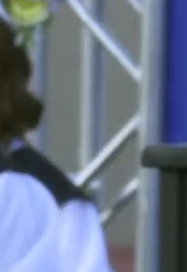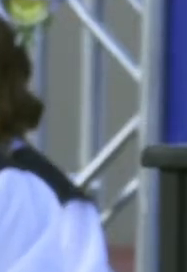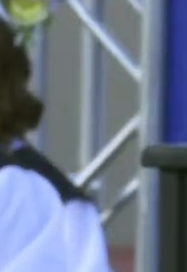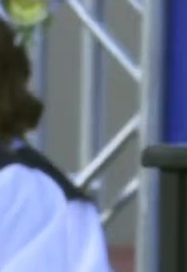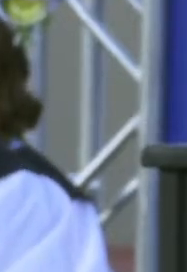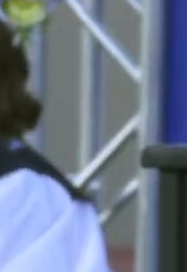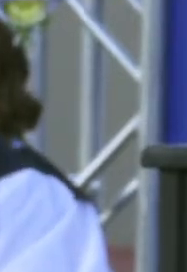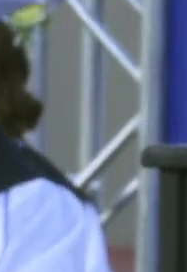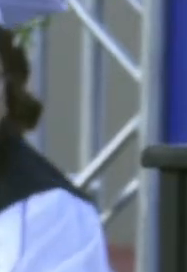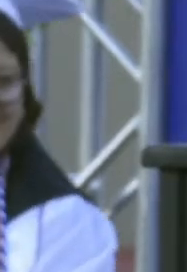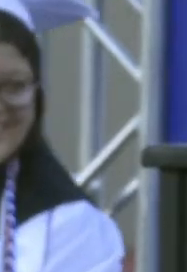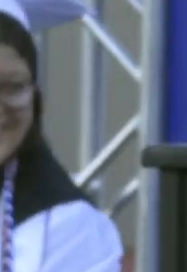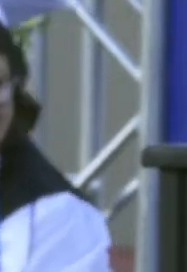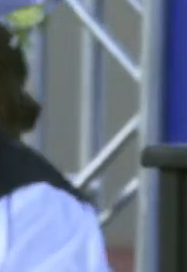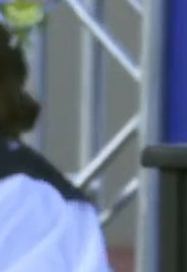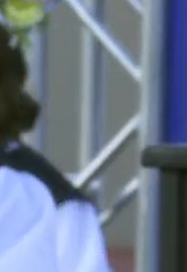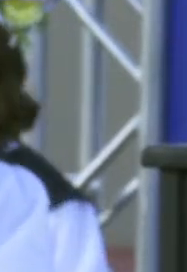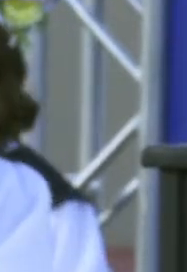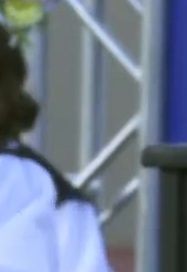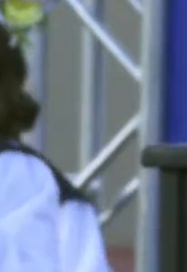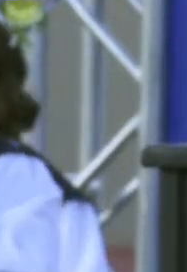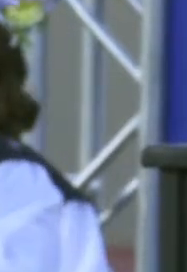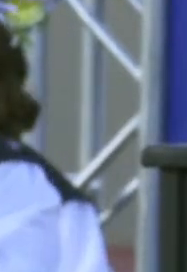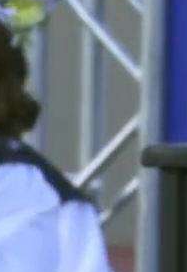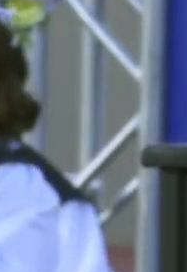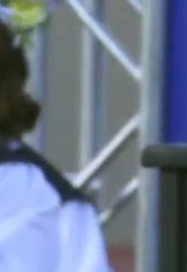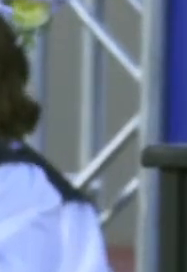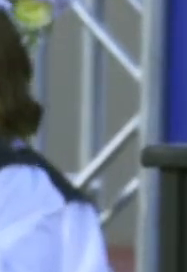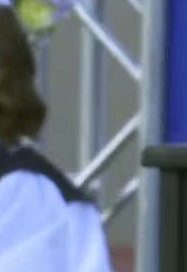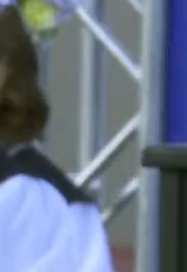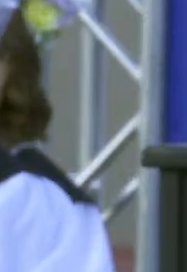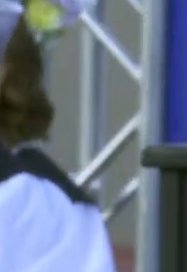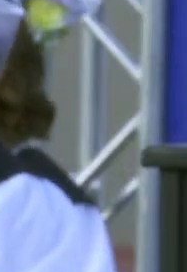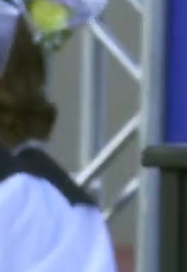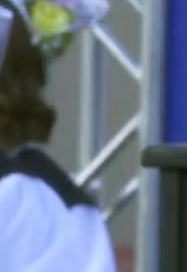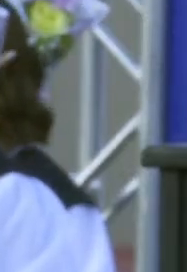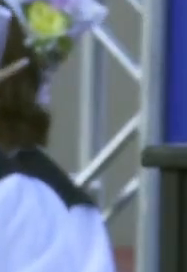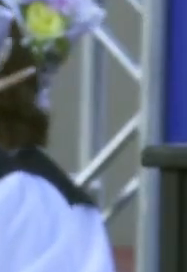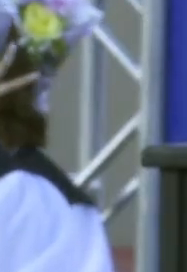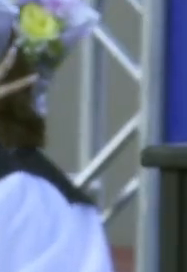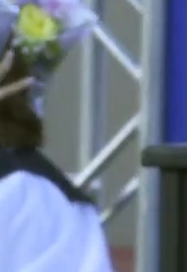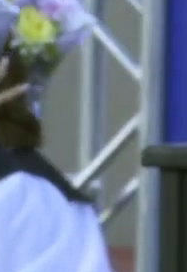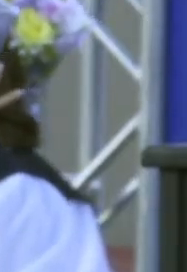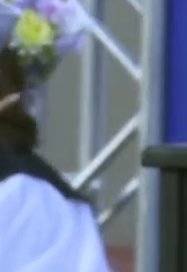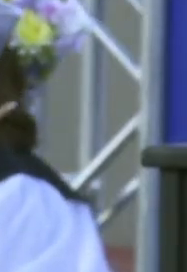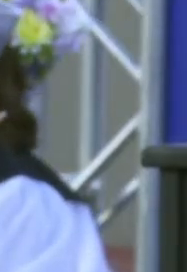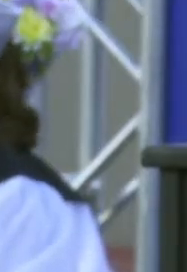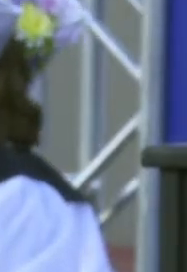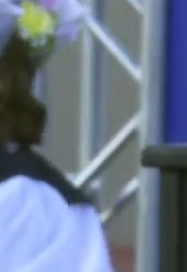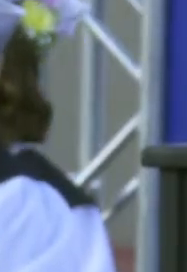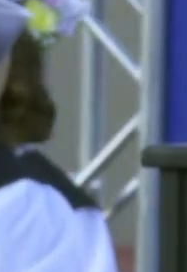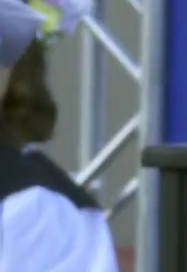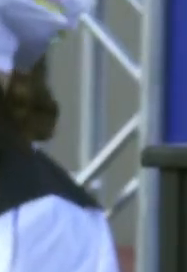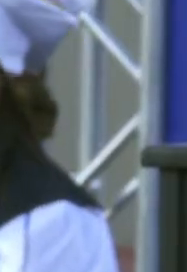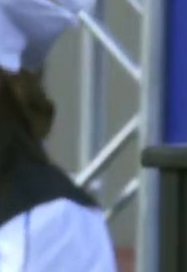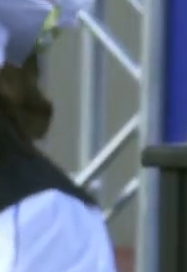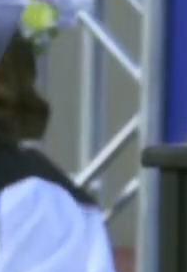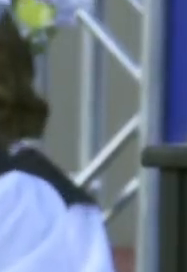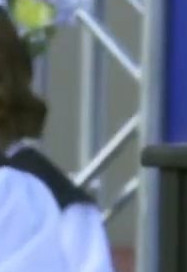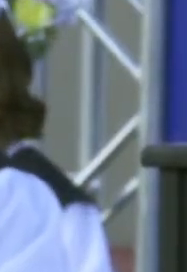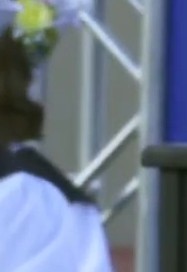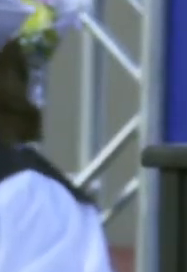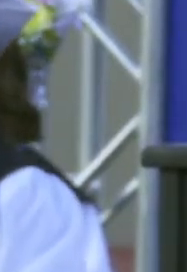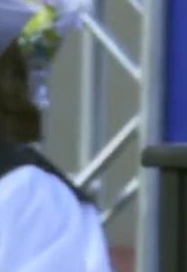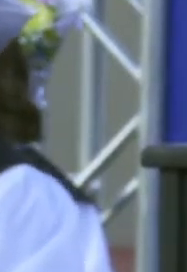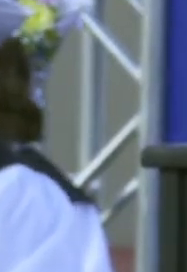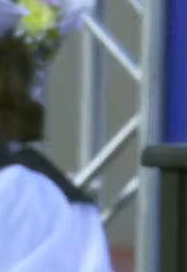de estos jóvenes. Los maestros, el personal y la administración de Brackenridge High School les agradecen por apoyarnos a lograr que la ceremonia de